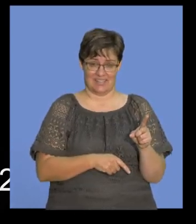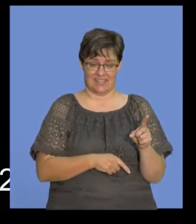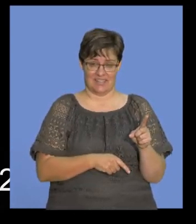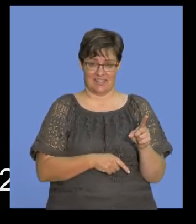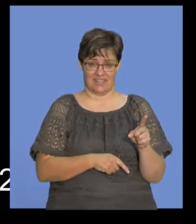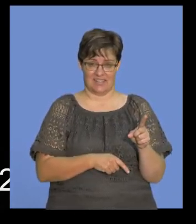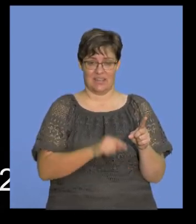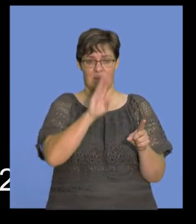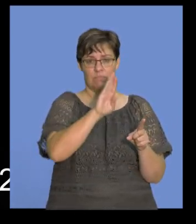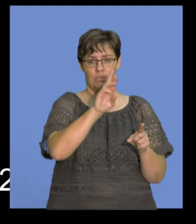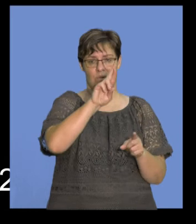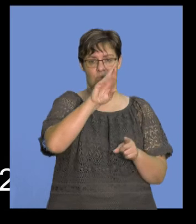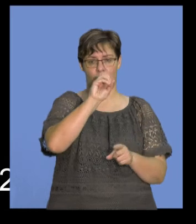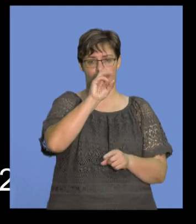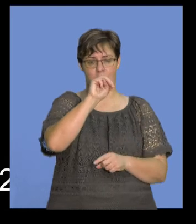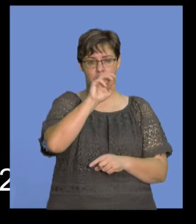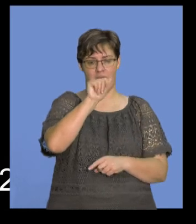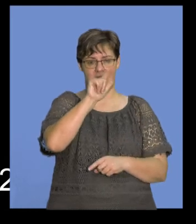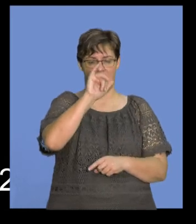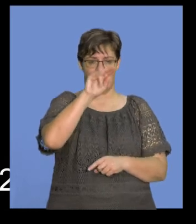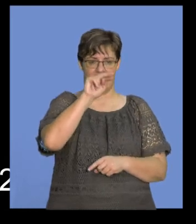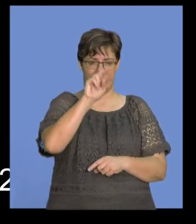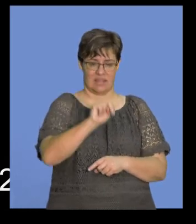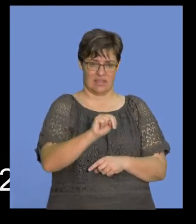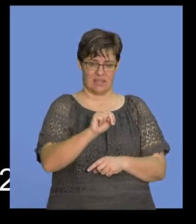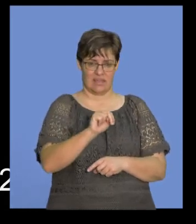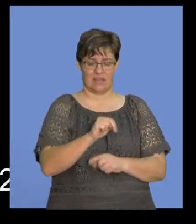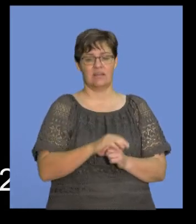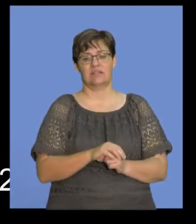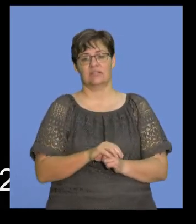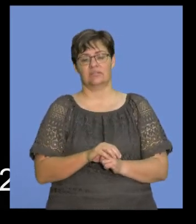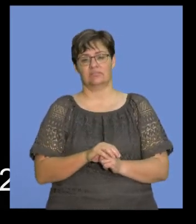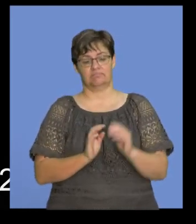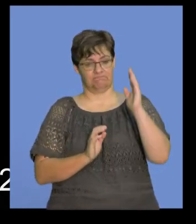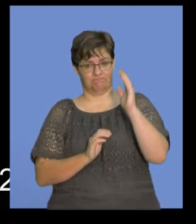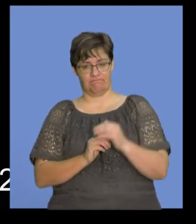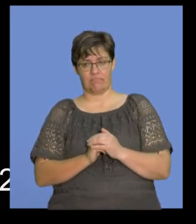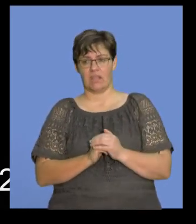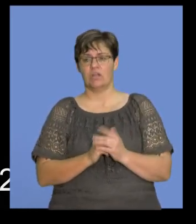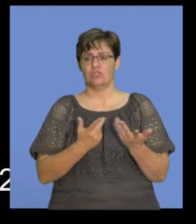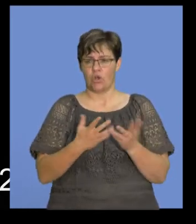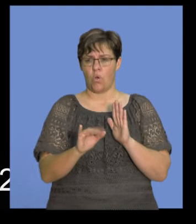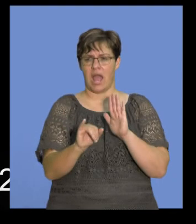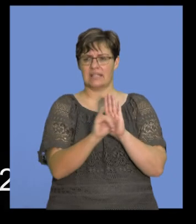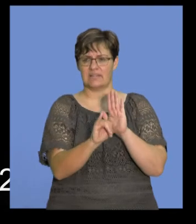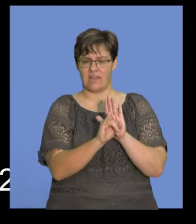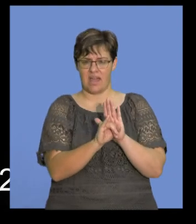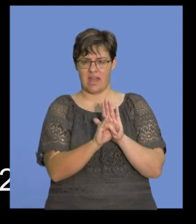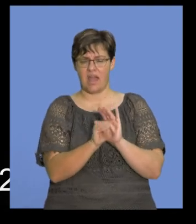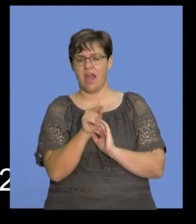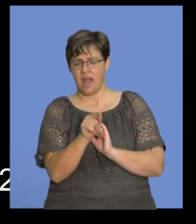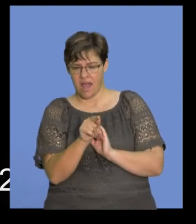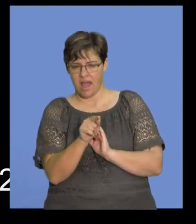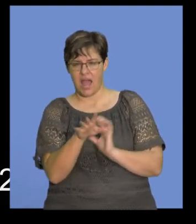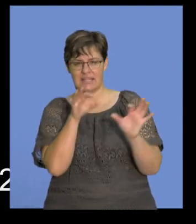of bromelain enzyme. So we're looking at bromelain as the enzyme, and we've identified,